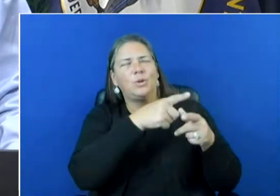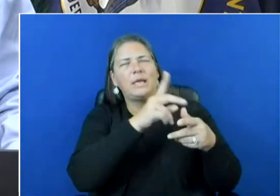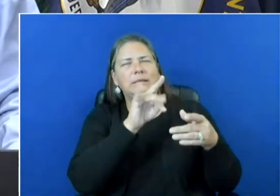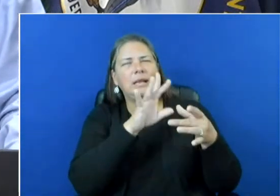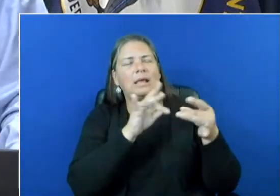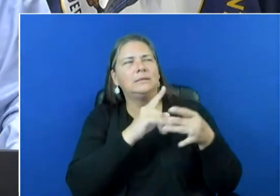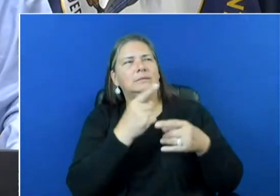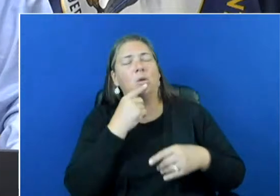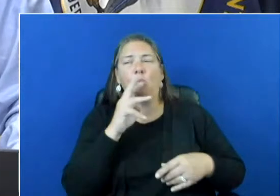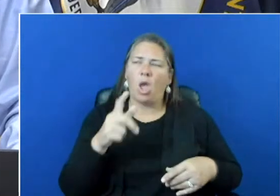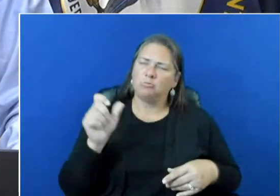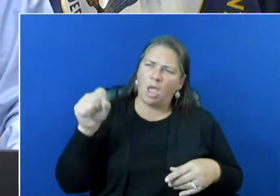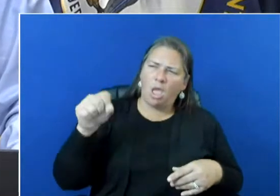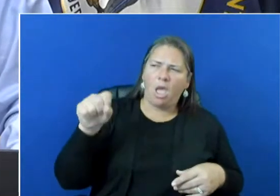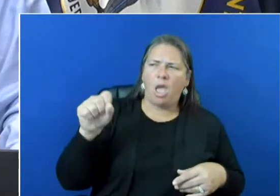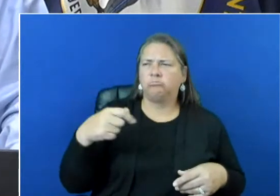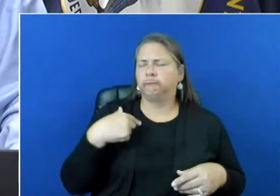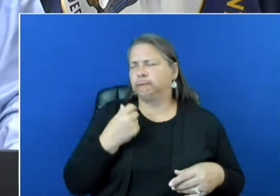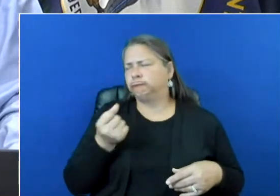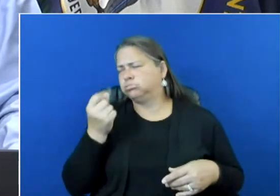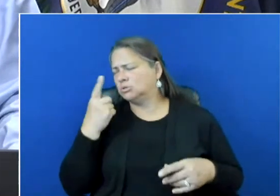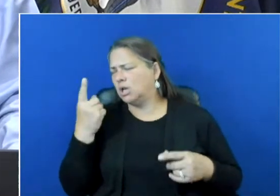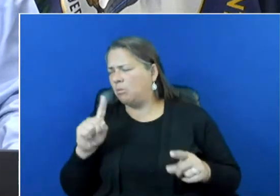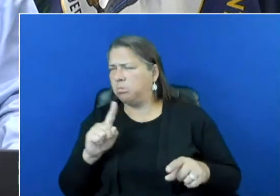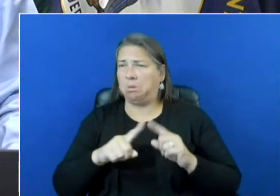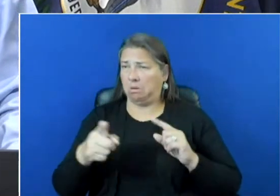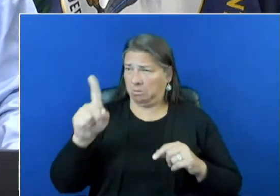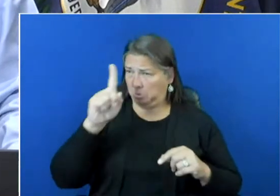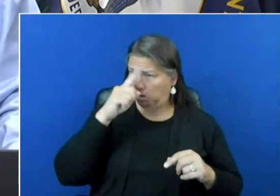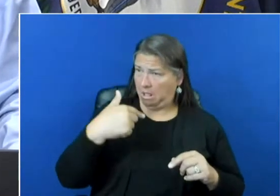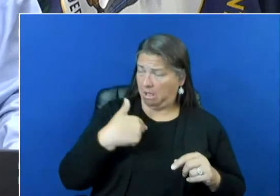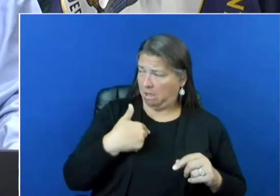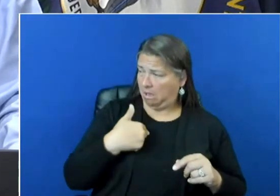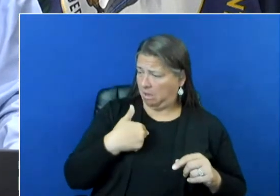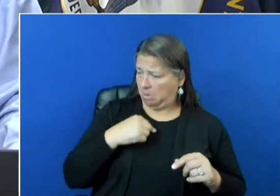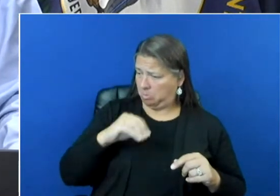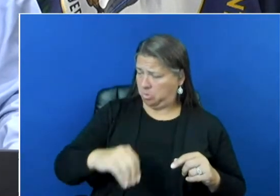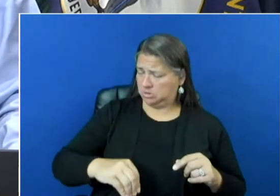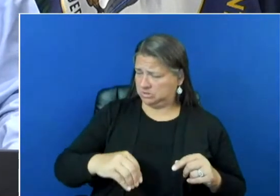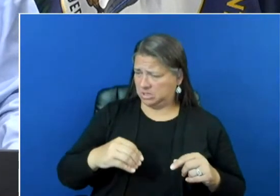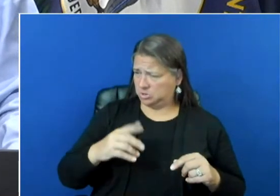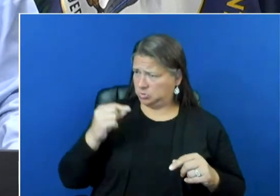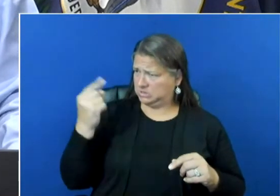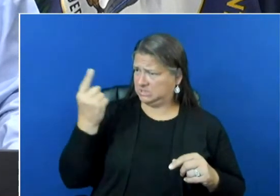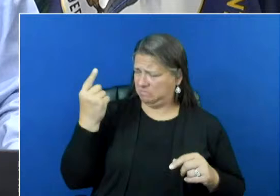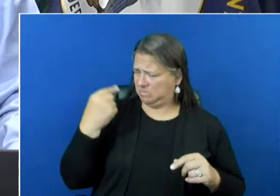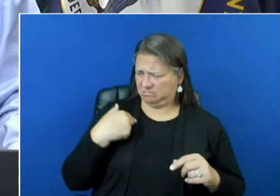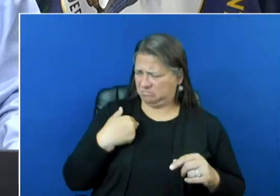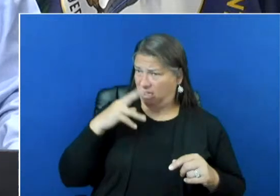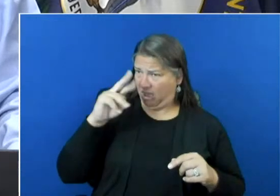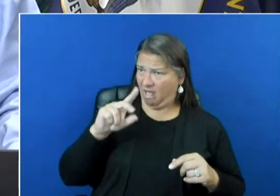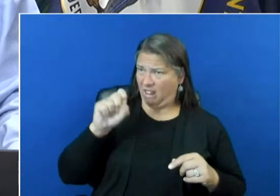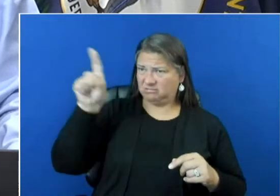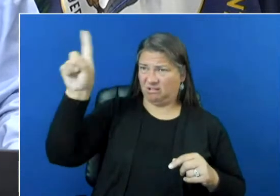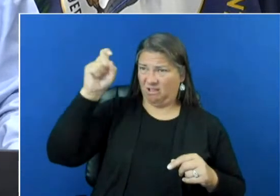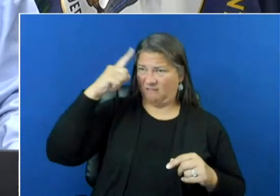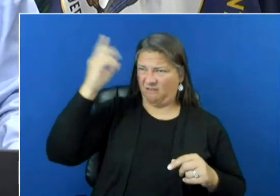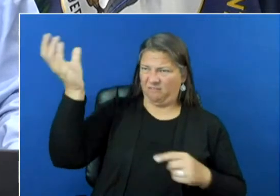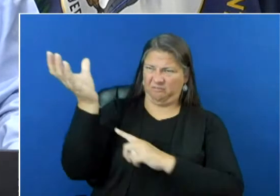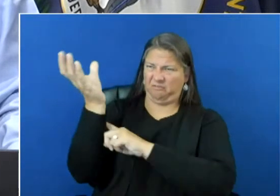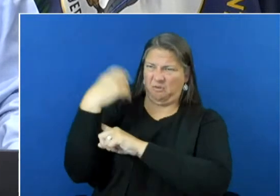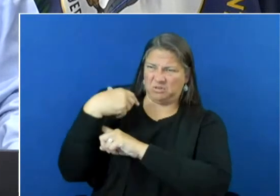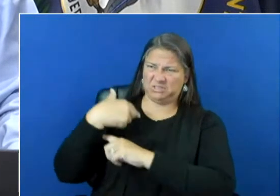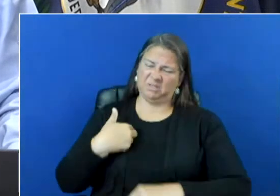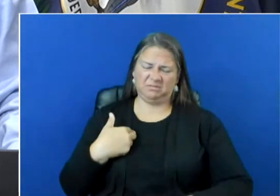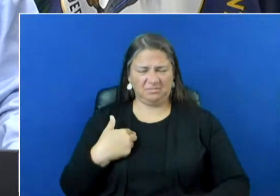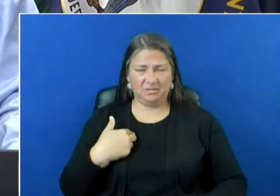I get all this is going on, but I'm not going to put any measures forth unless the governor makes me. That's pretty much like saying I